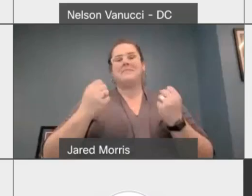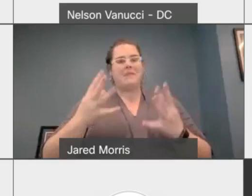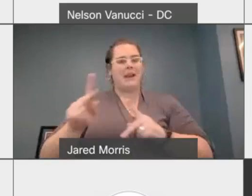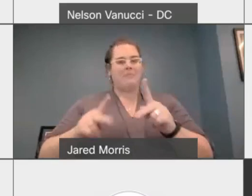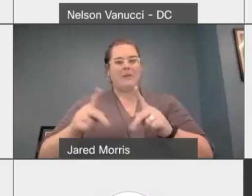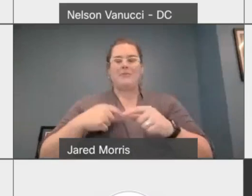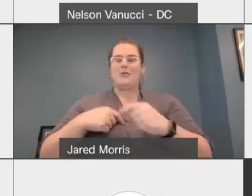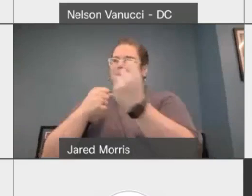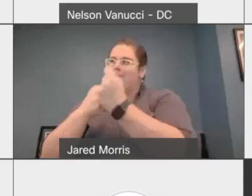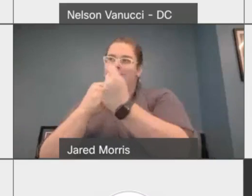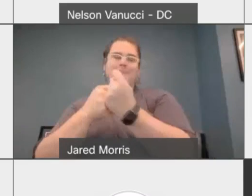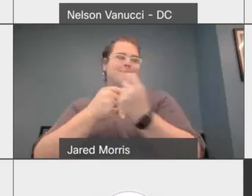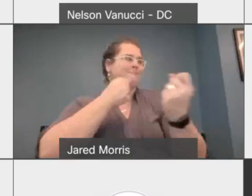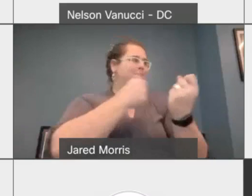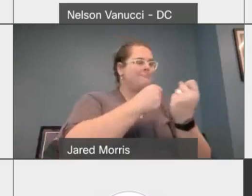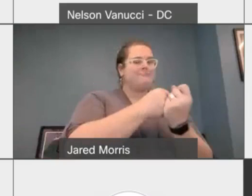encouragement, and